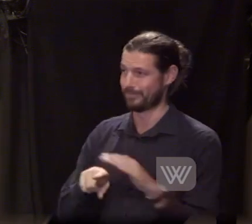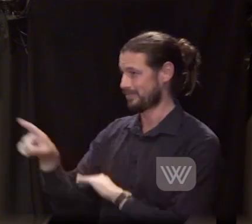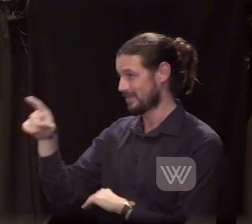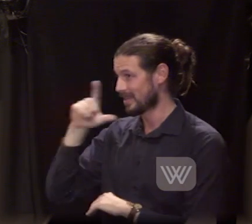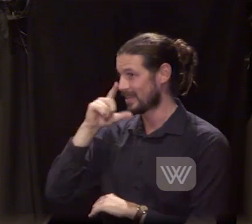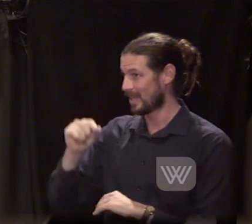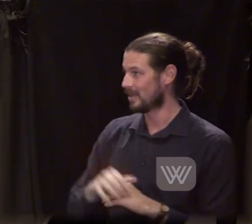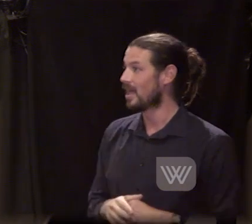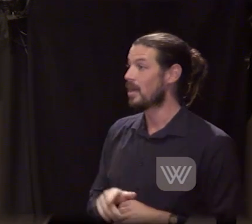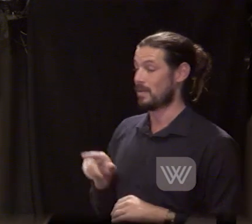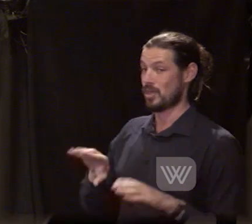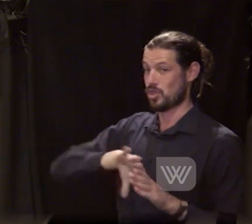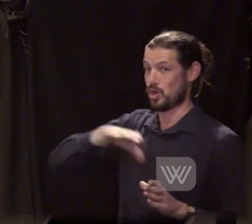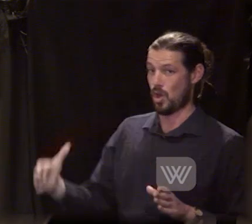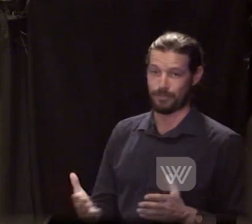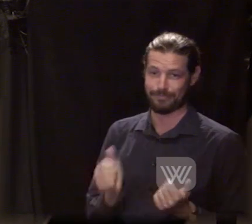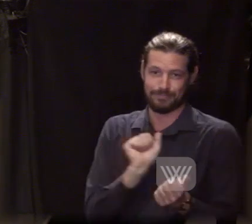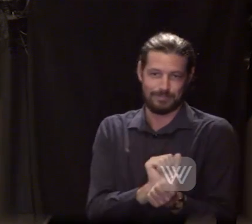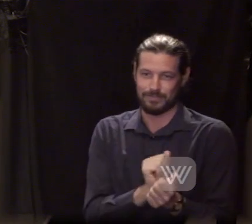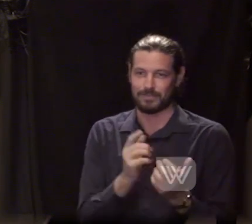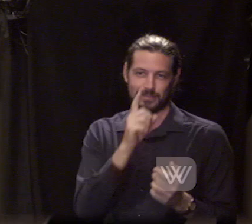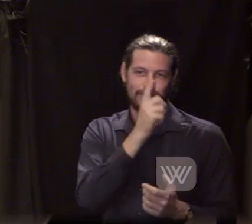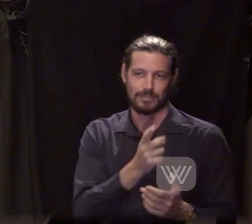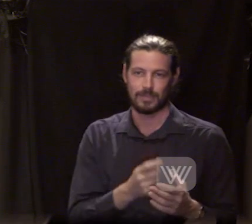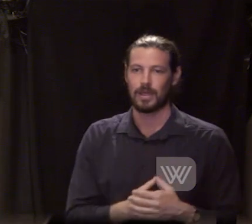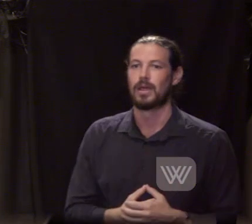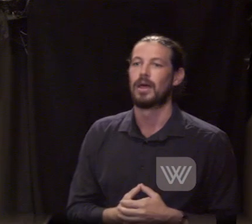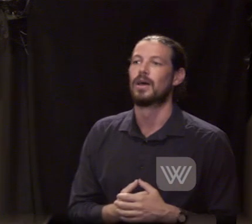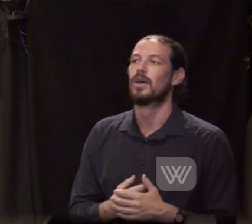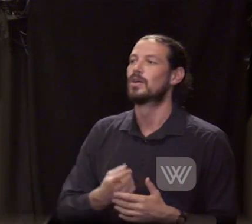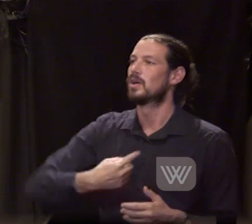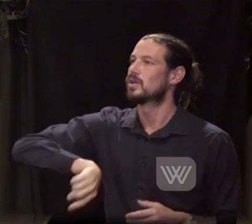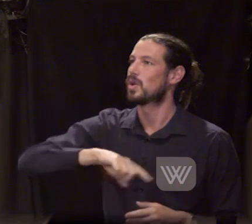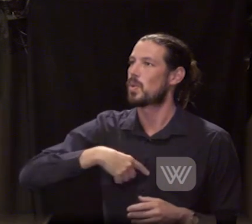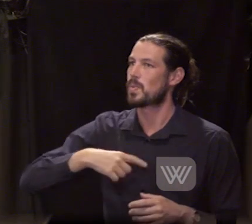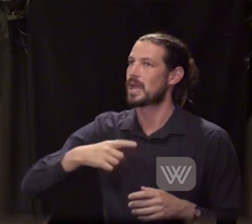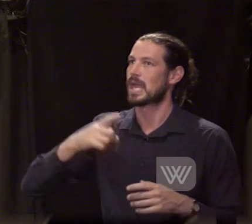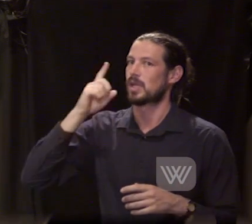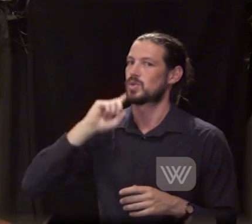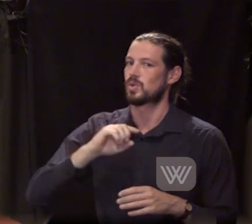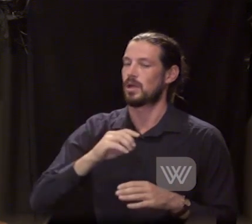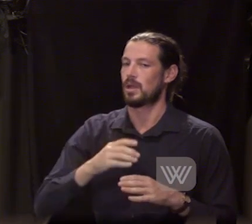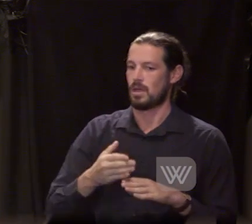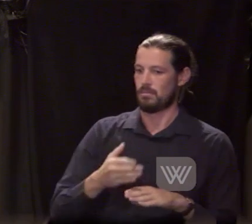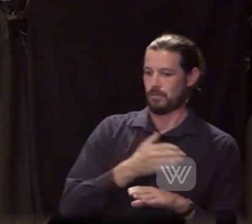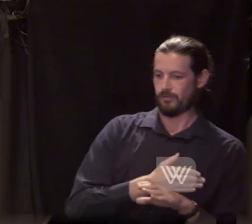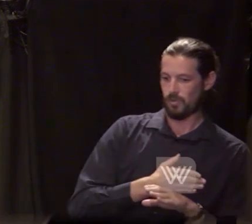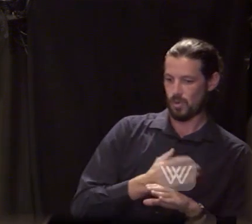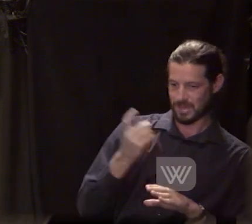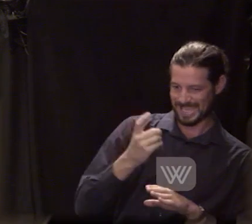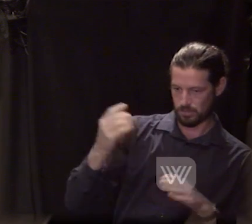The major thing you have to do is, or at least we had to do, was to get on it early on. And that was one of the things that helped